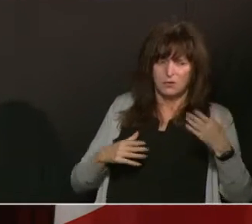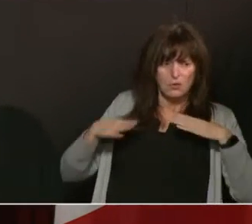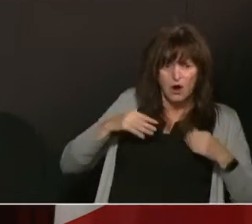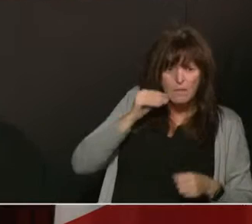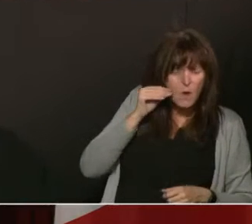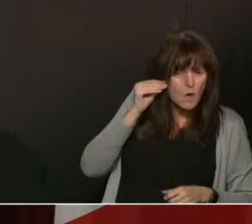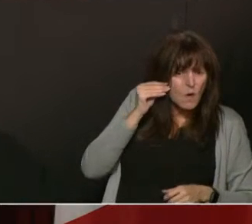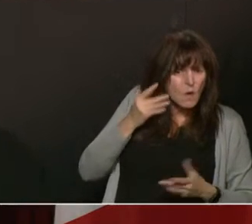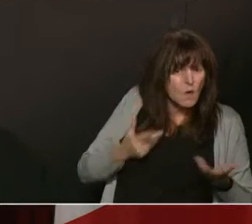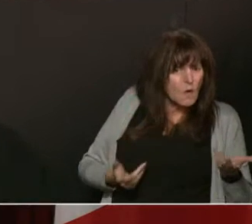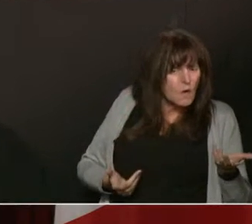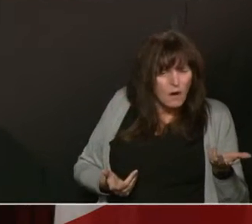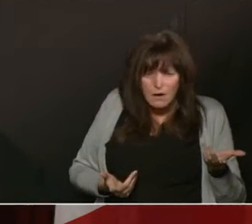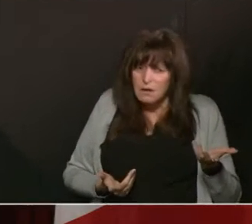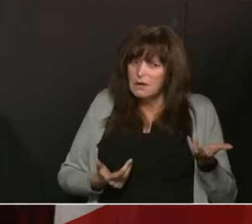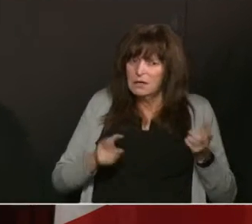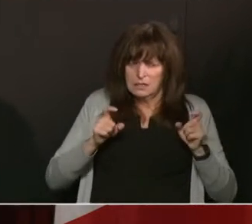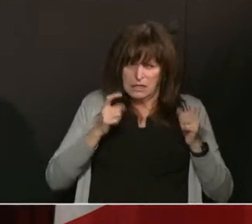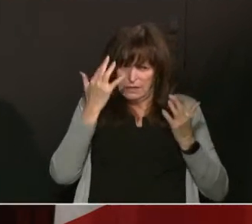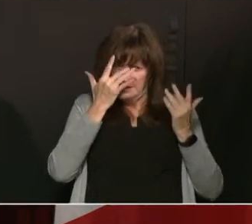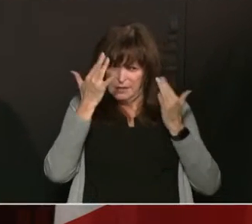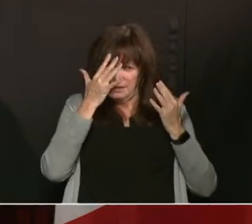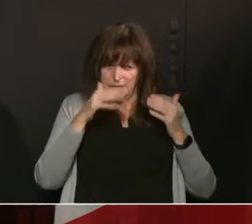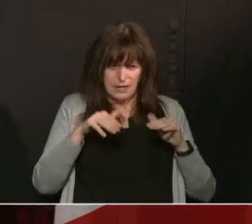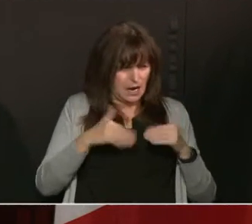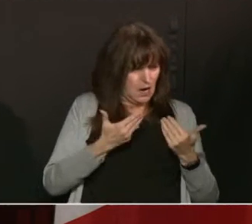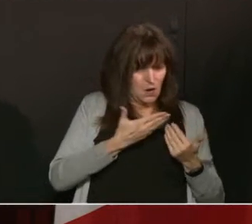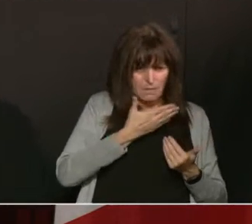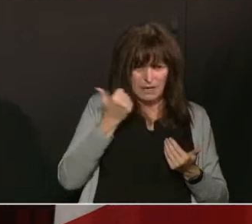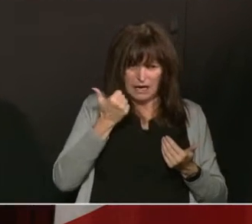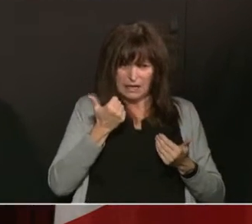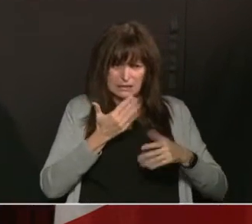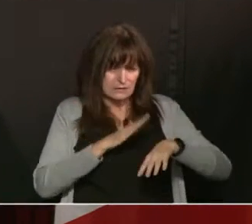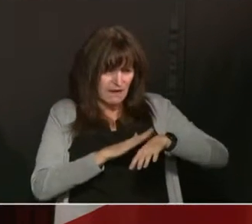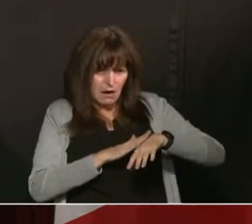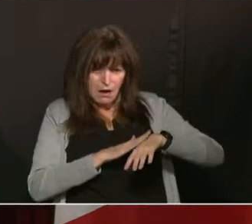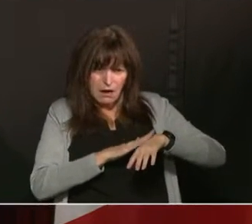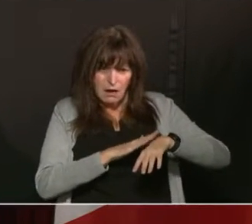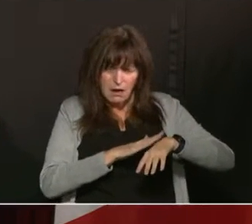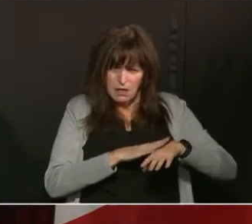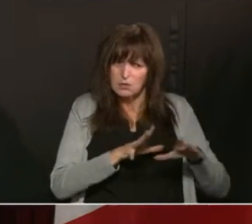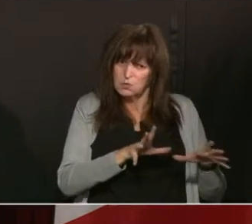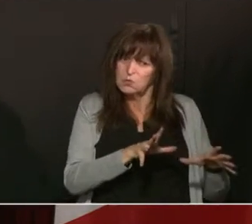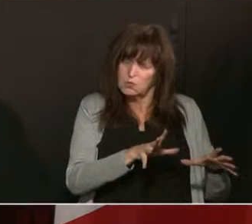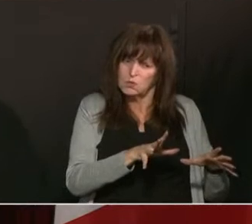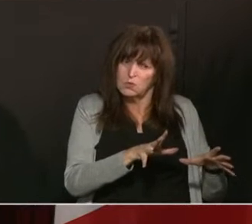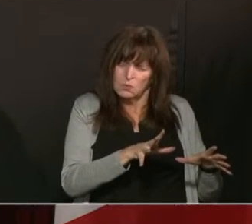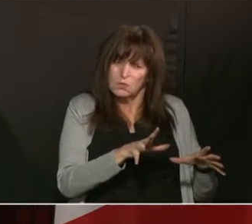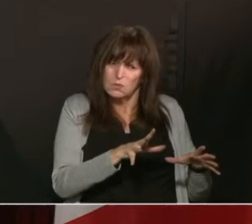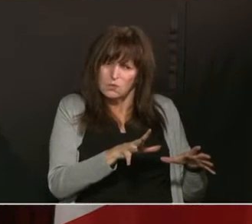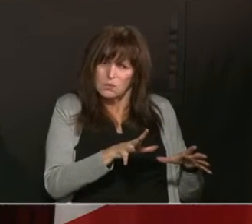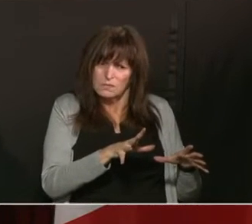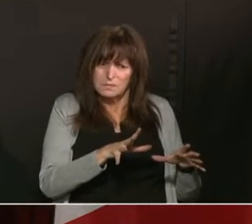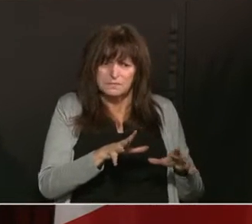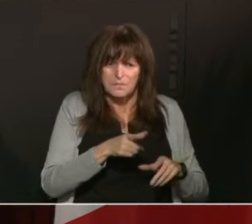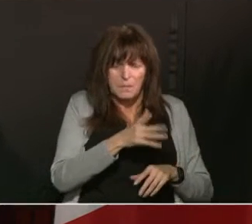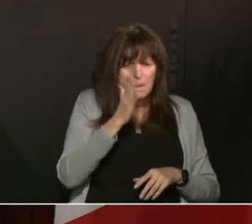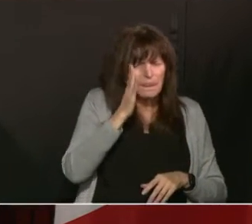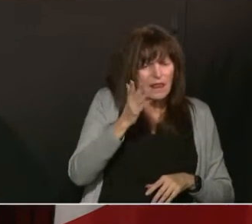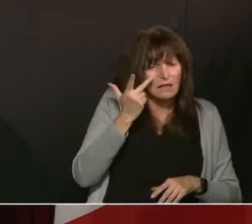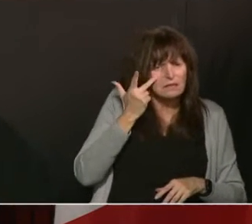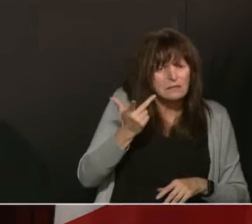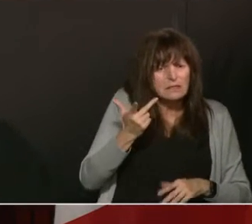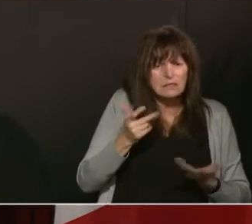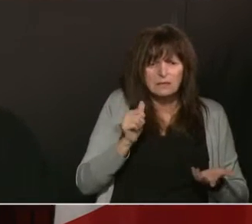on how to manage those outbreaks. So you'll see in the coming days how we're thinking and anticipating for the